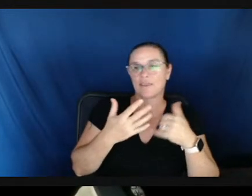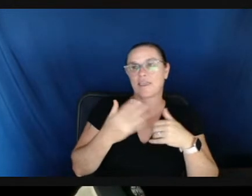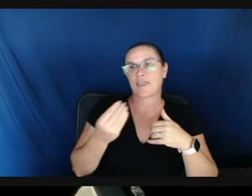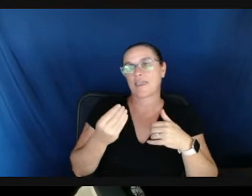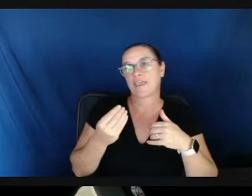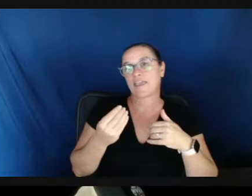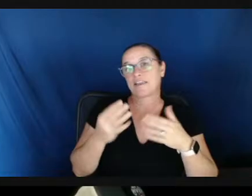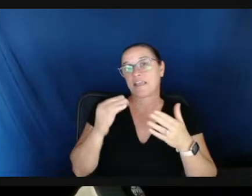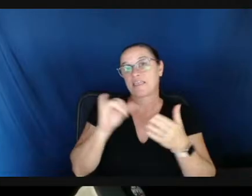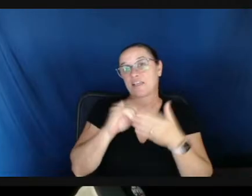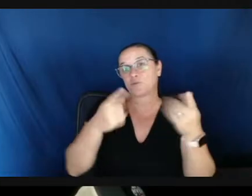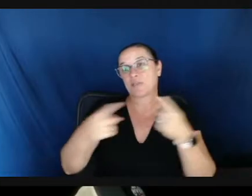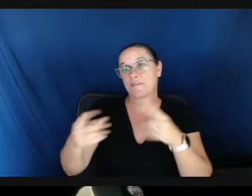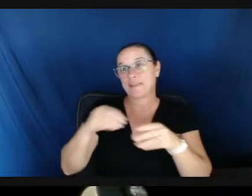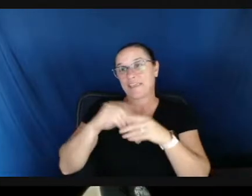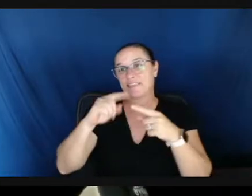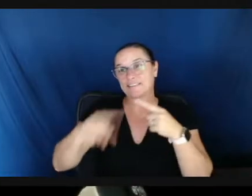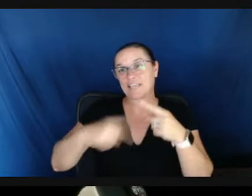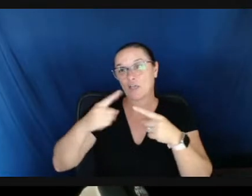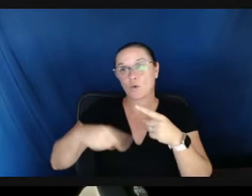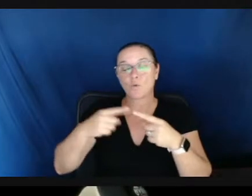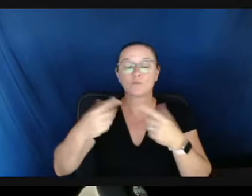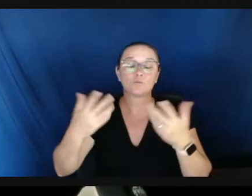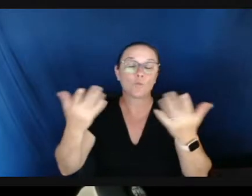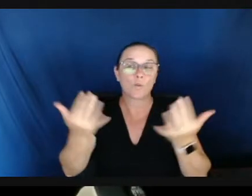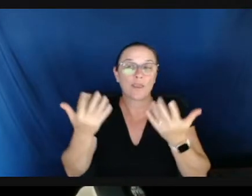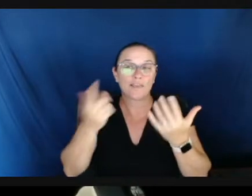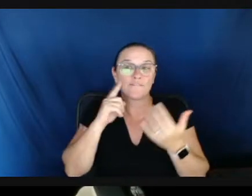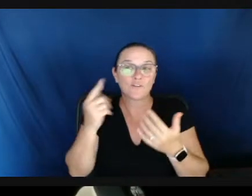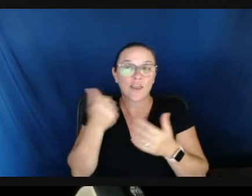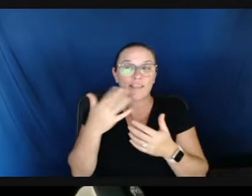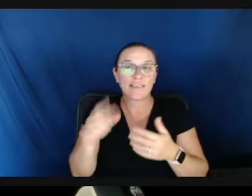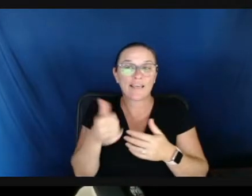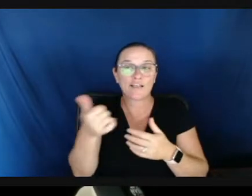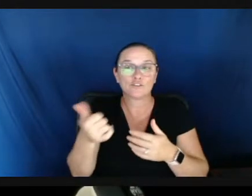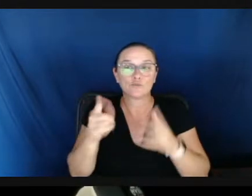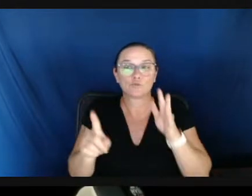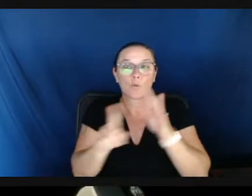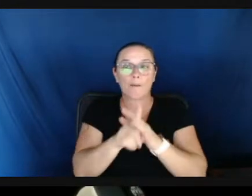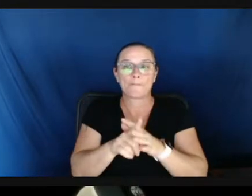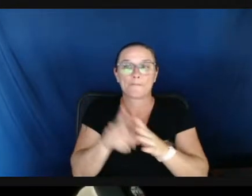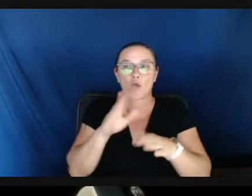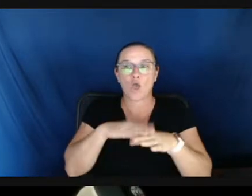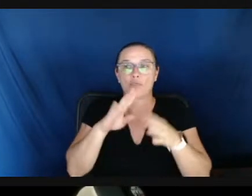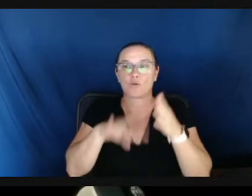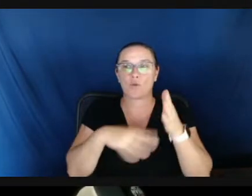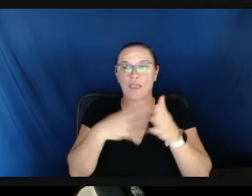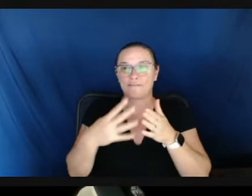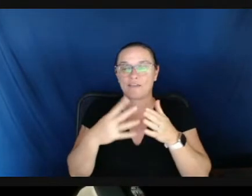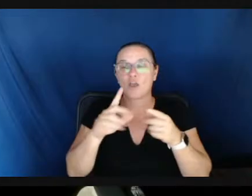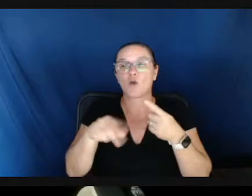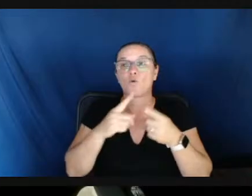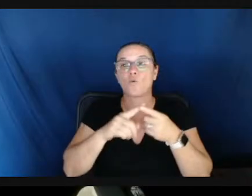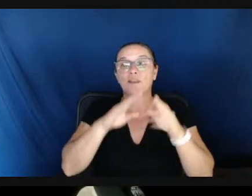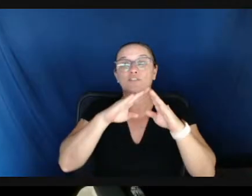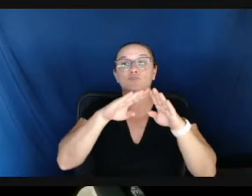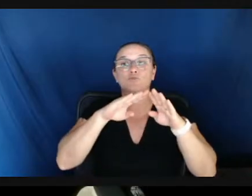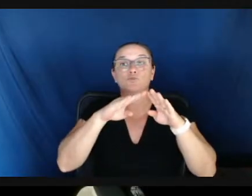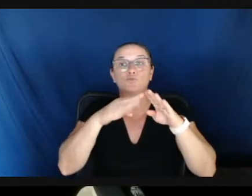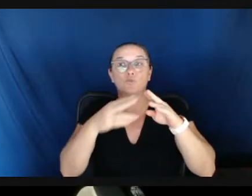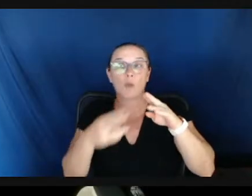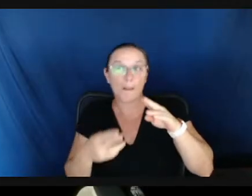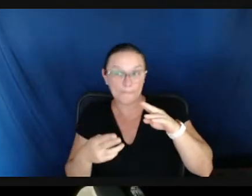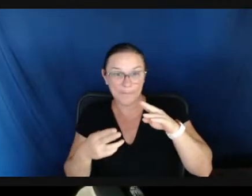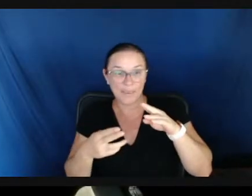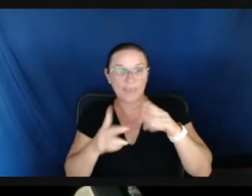the cycle. I'm just waiting for anything else to show up on the graph. Once this thing starts dropping, that's usually a sign